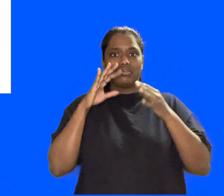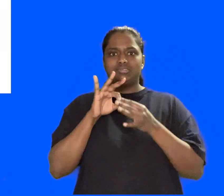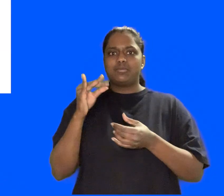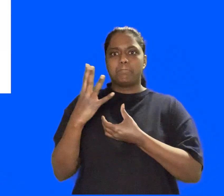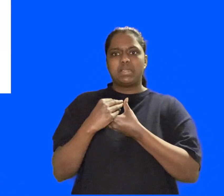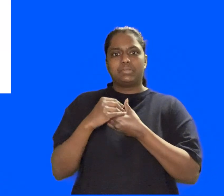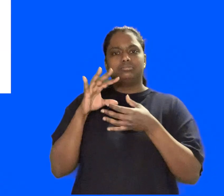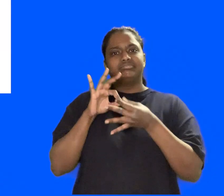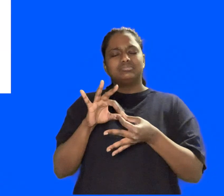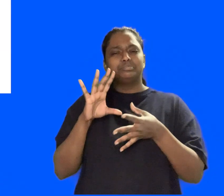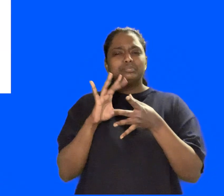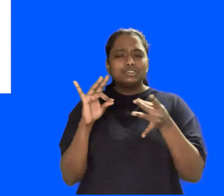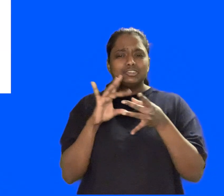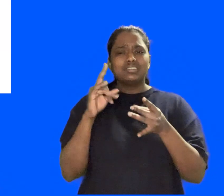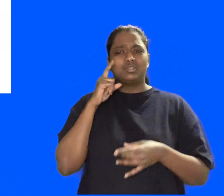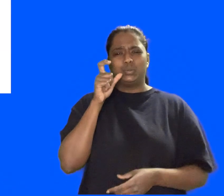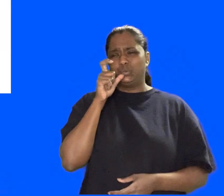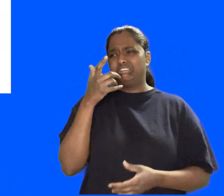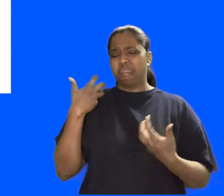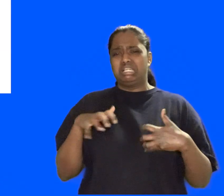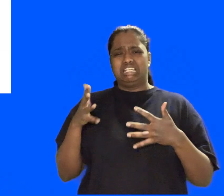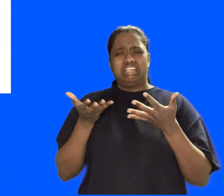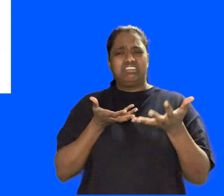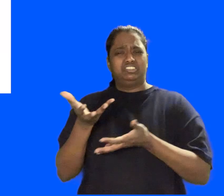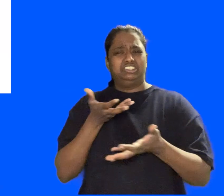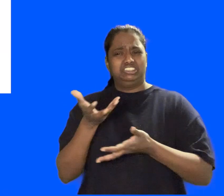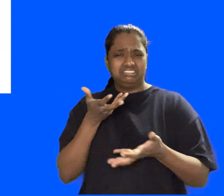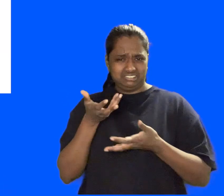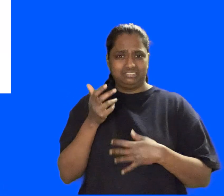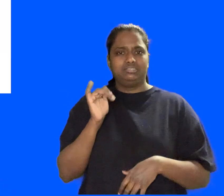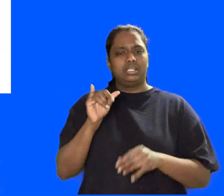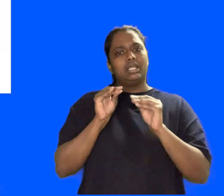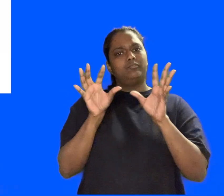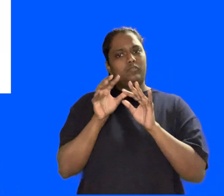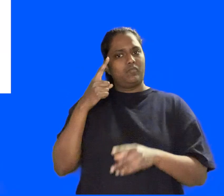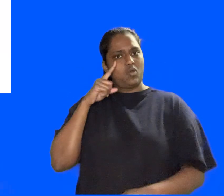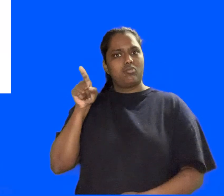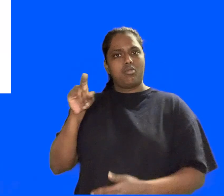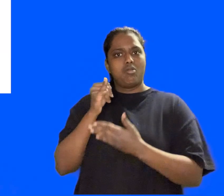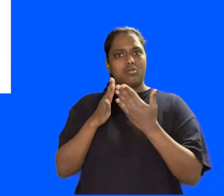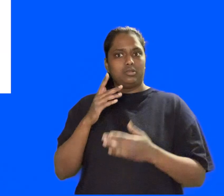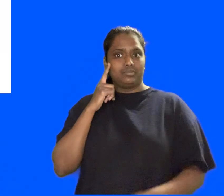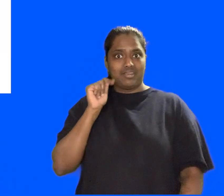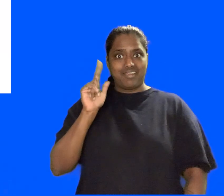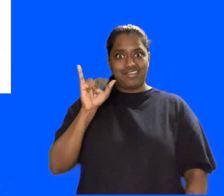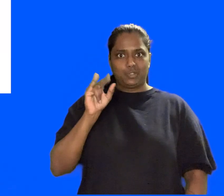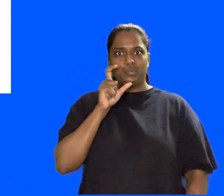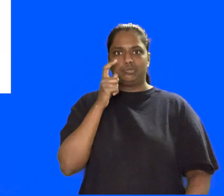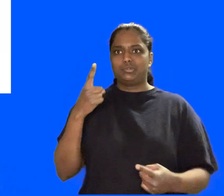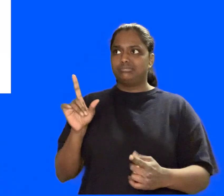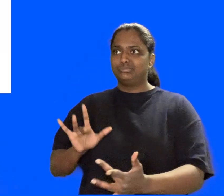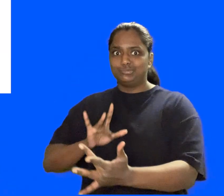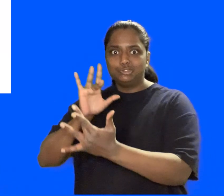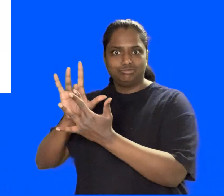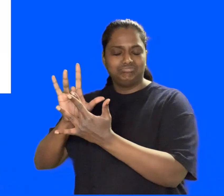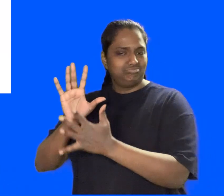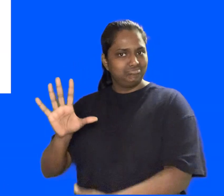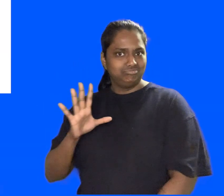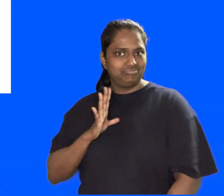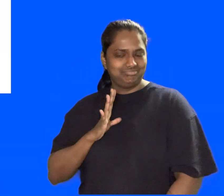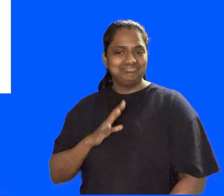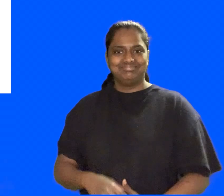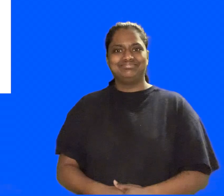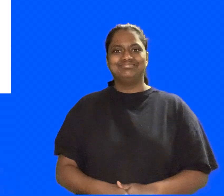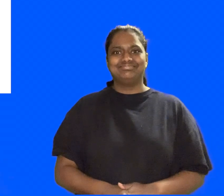change the flow of information to them at any point. This also addresses the worry that some participants had about messaging someone who might not want to